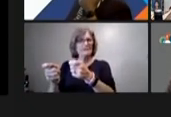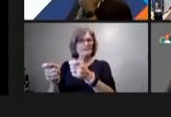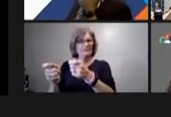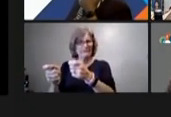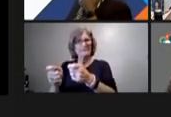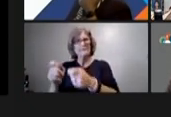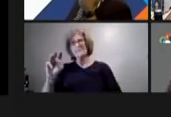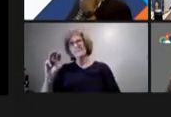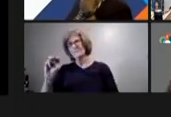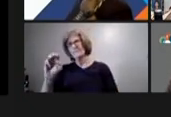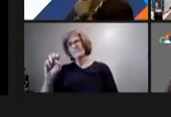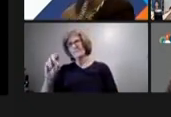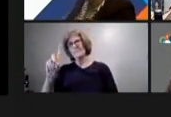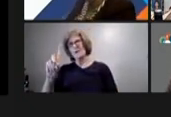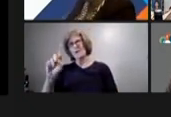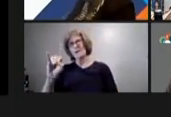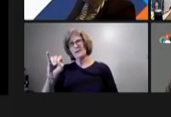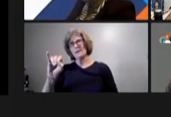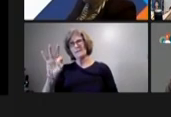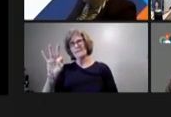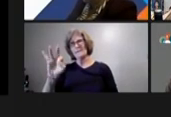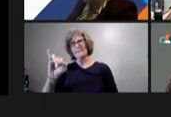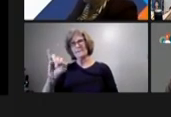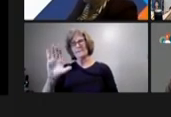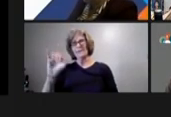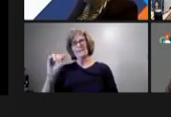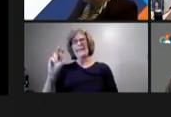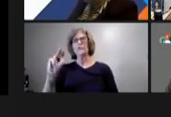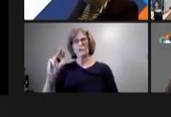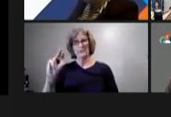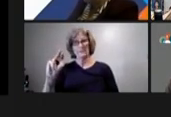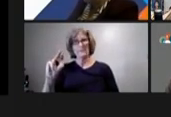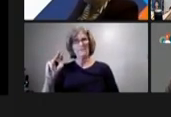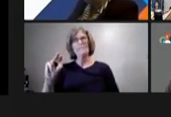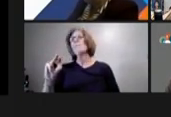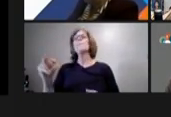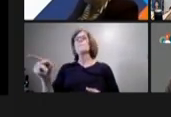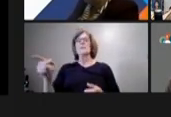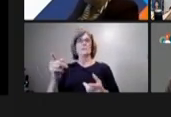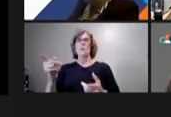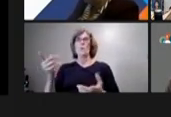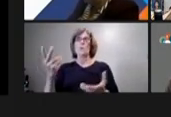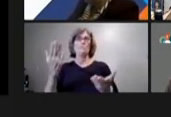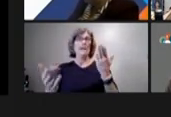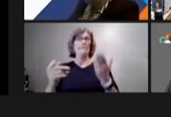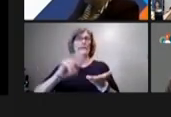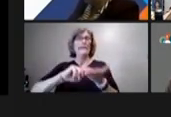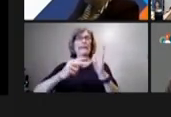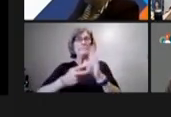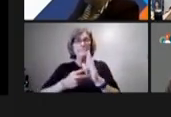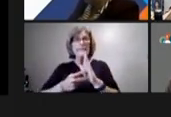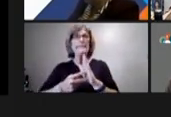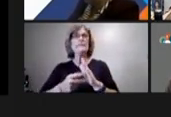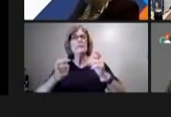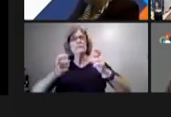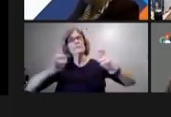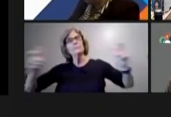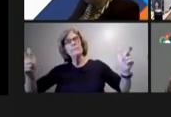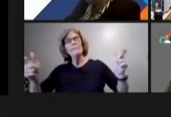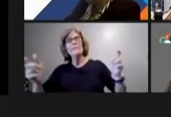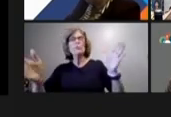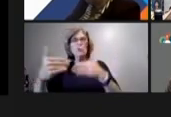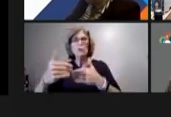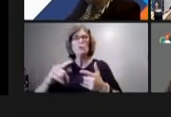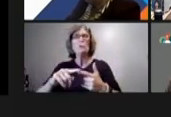a legitimate request, to then do the installation of the grab bar, of widening the doorways, of the ramp, of a strobe light, and to